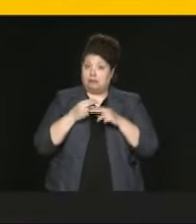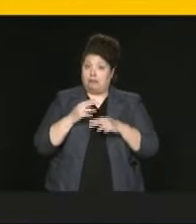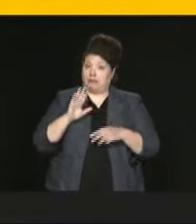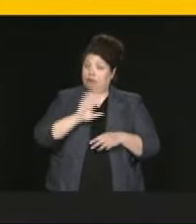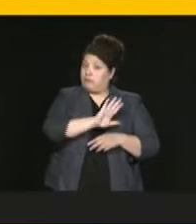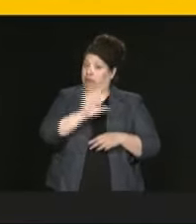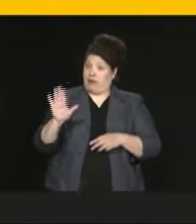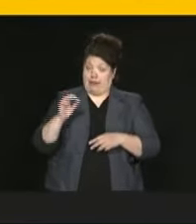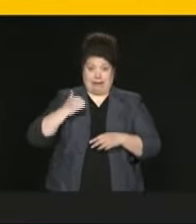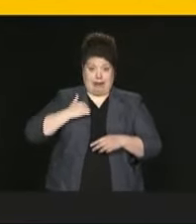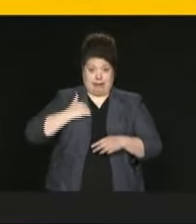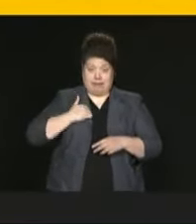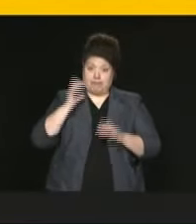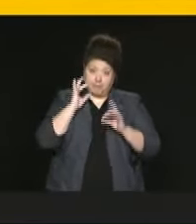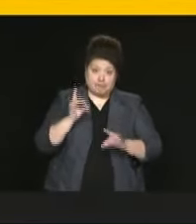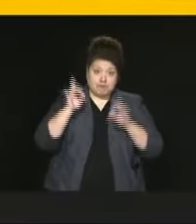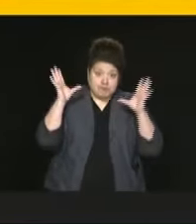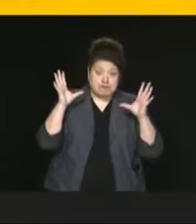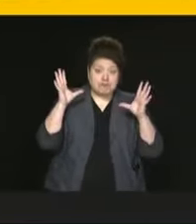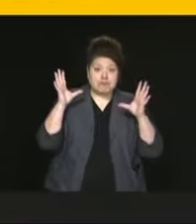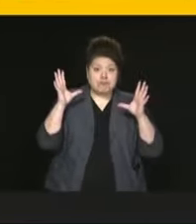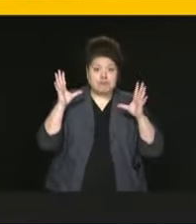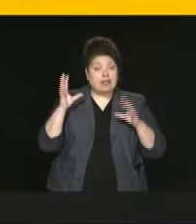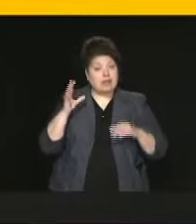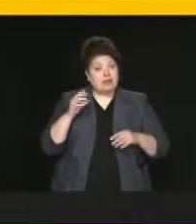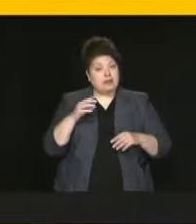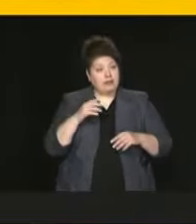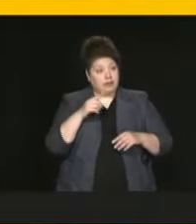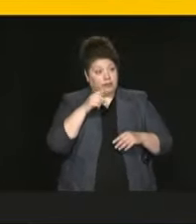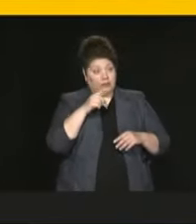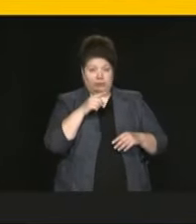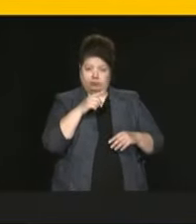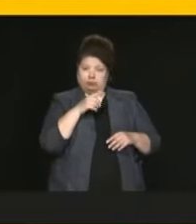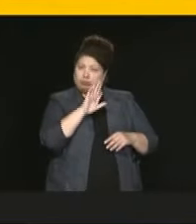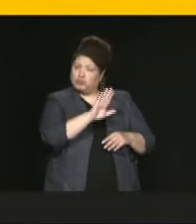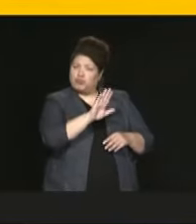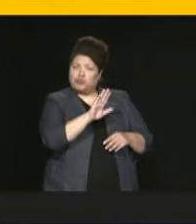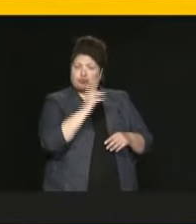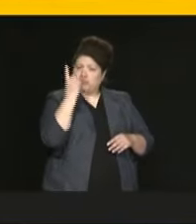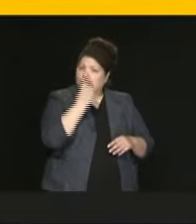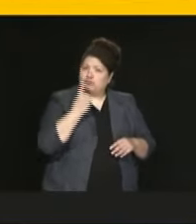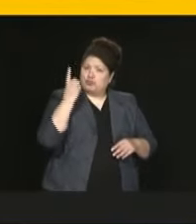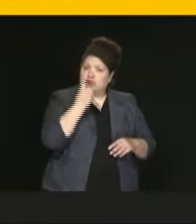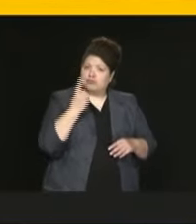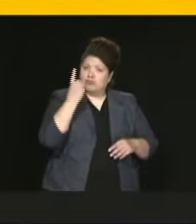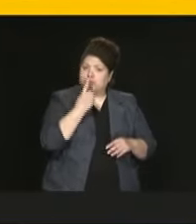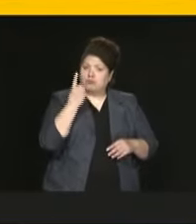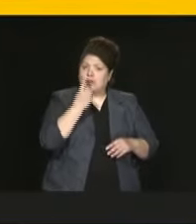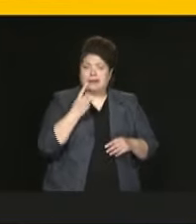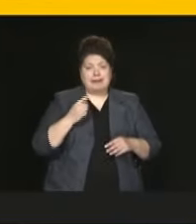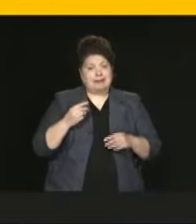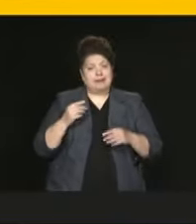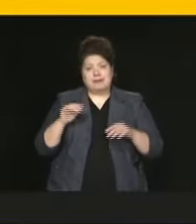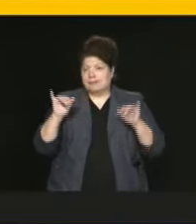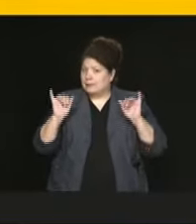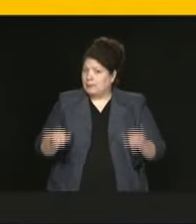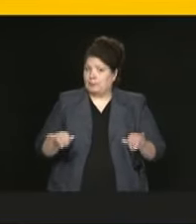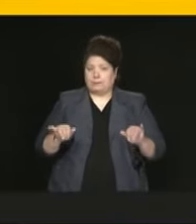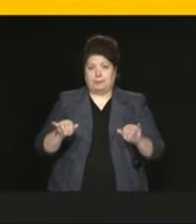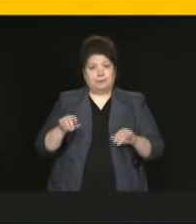Are you perplexed by the fact that it remains so problematic in many of these long-term care